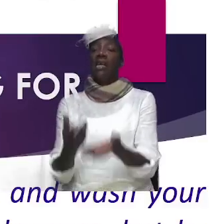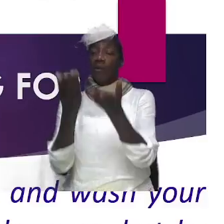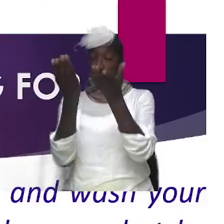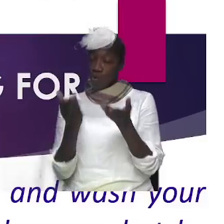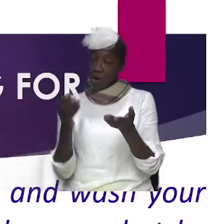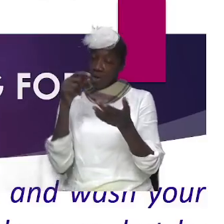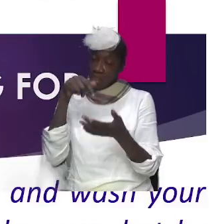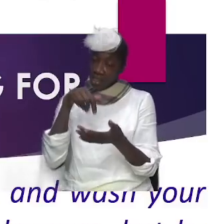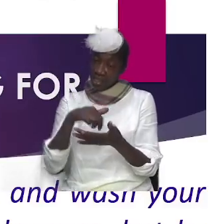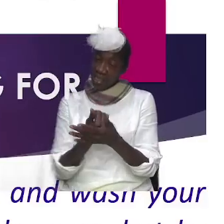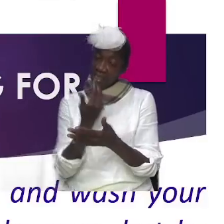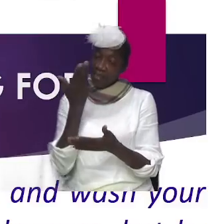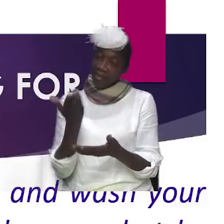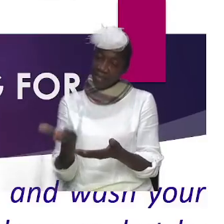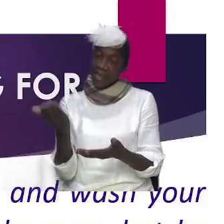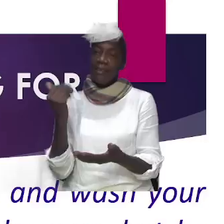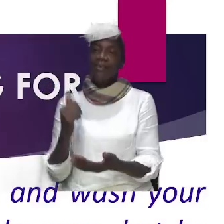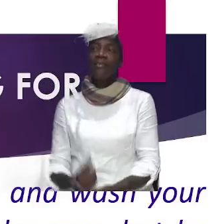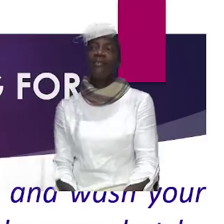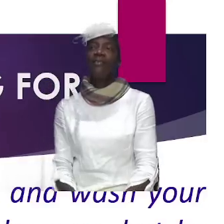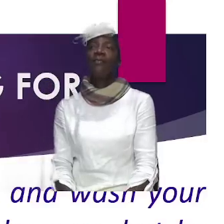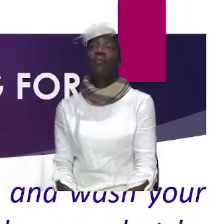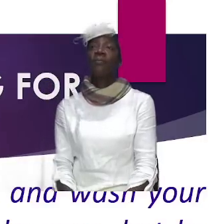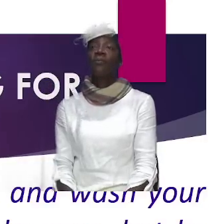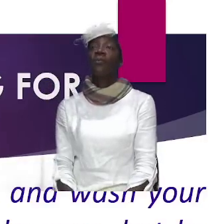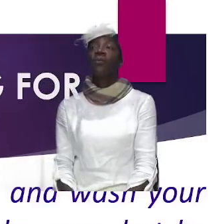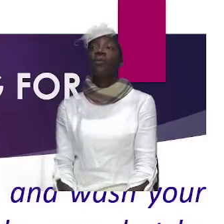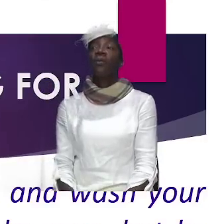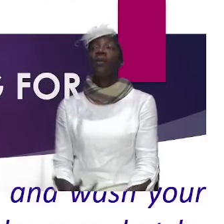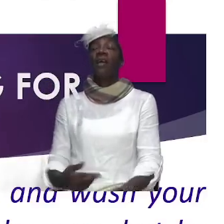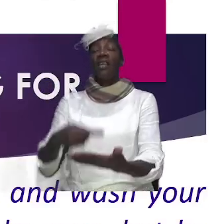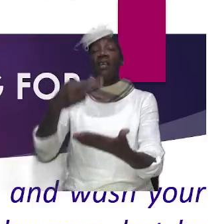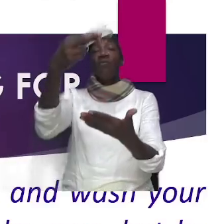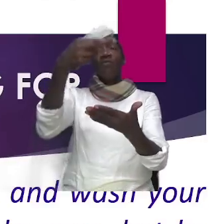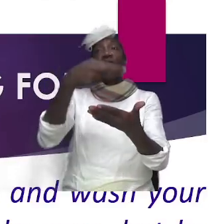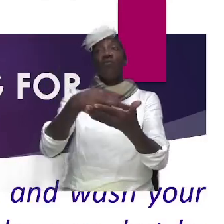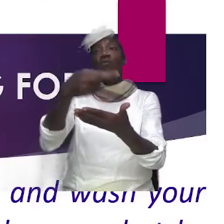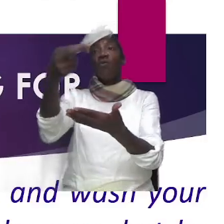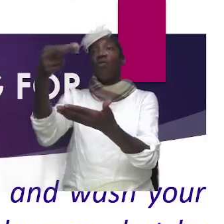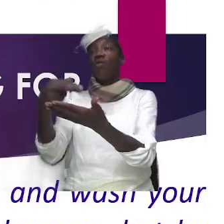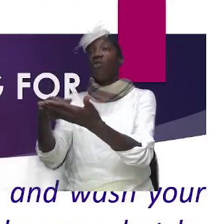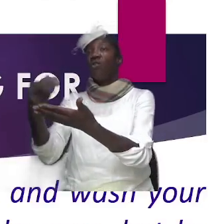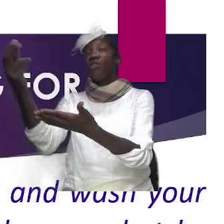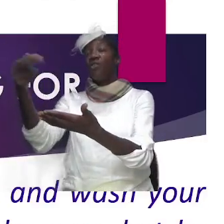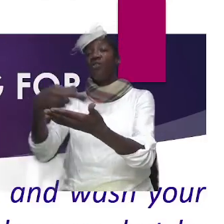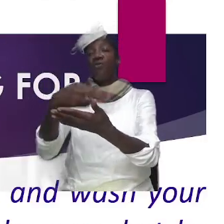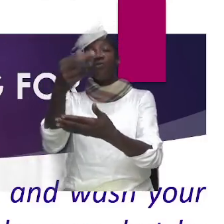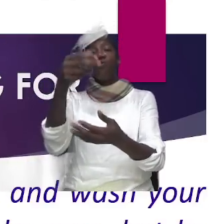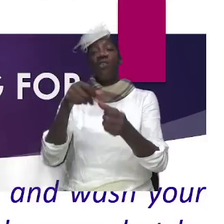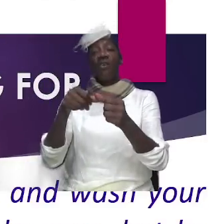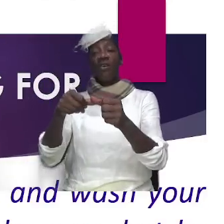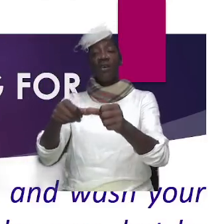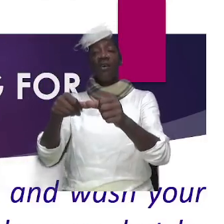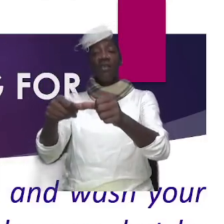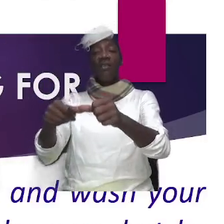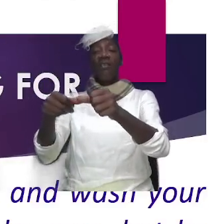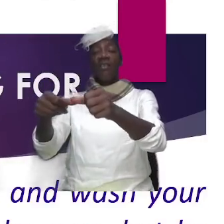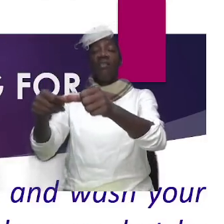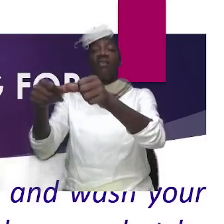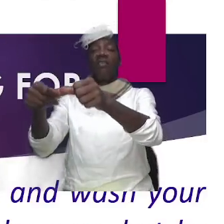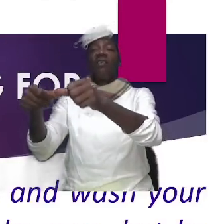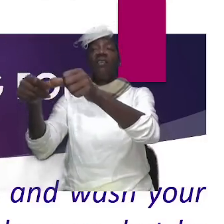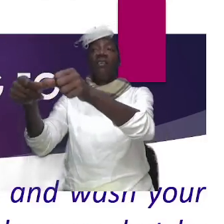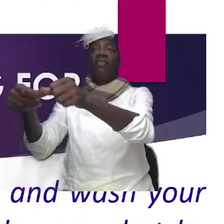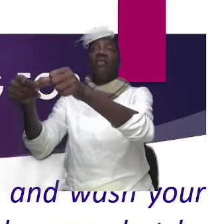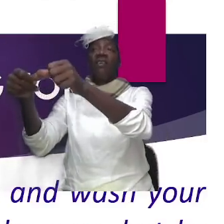things. And he's going to reward us for our diligence in executing